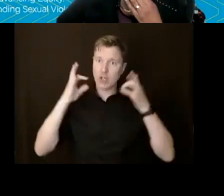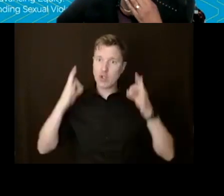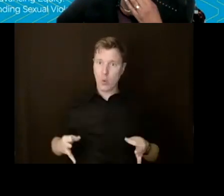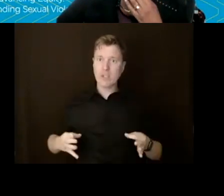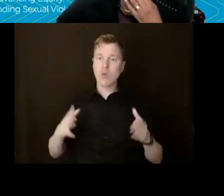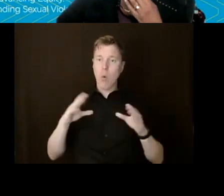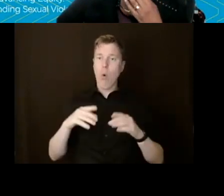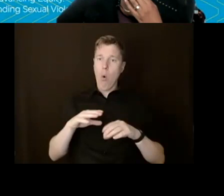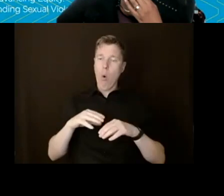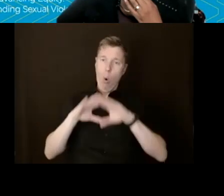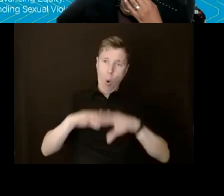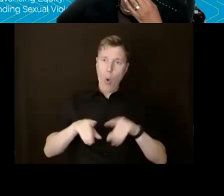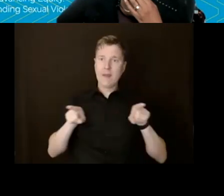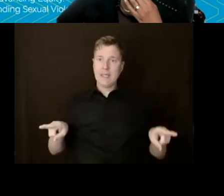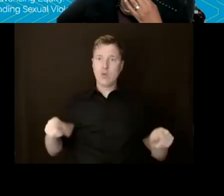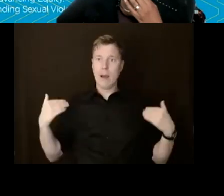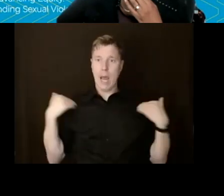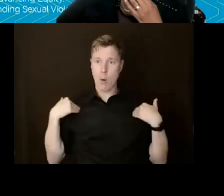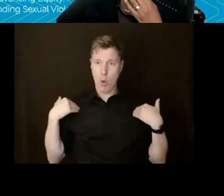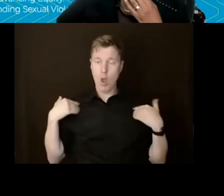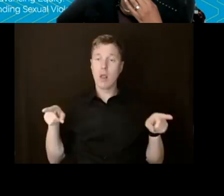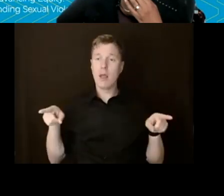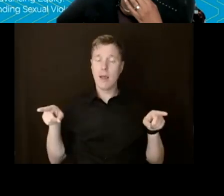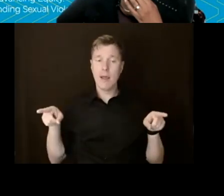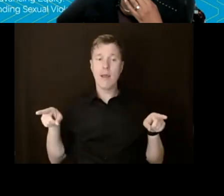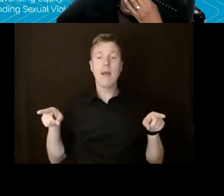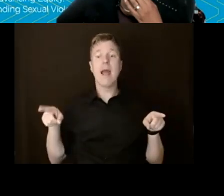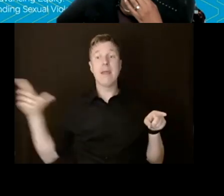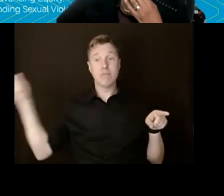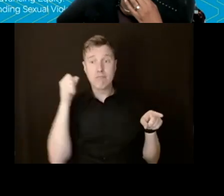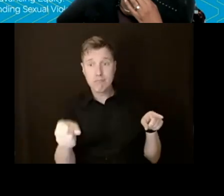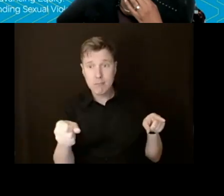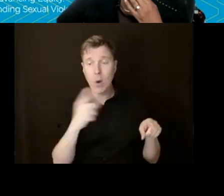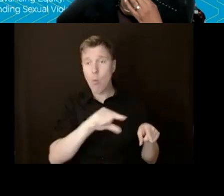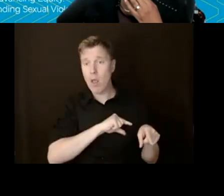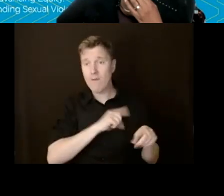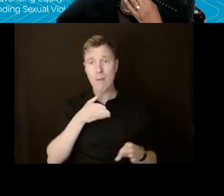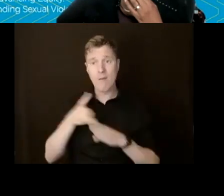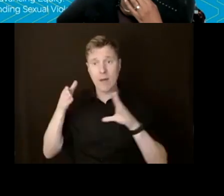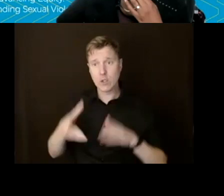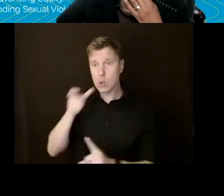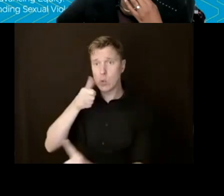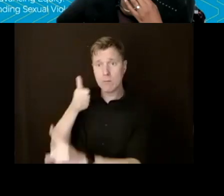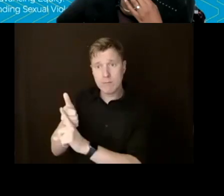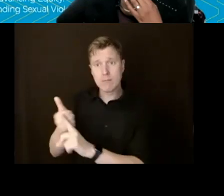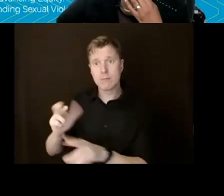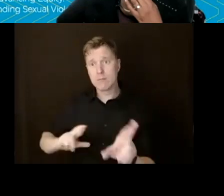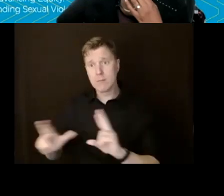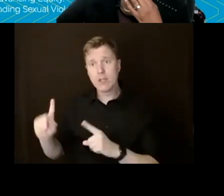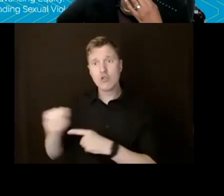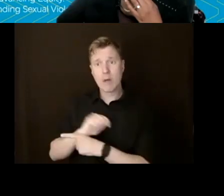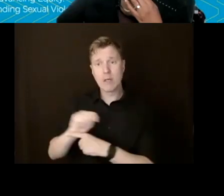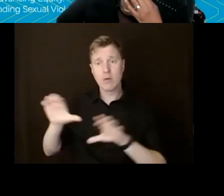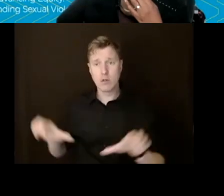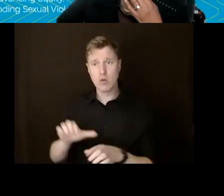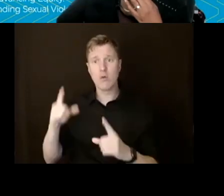accountable and gets to usher in like qualified professionals who are readily trained and available to do the kind of work